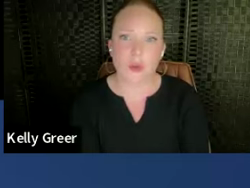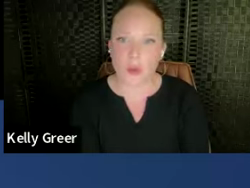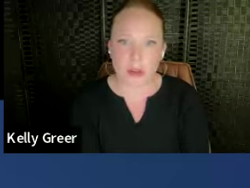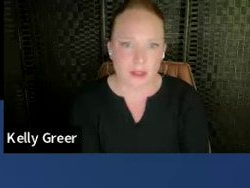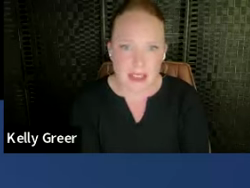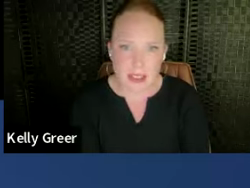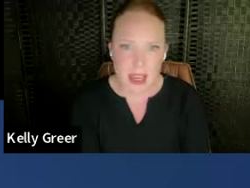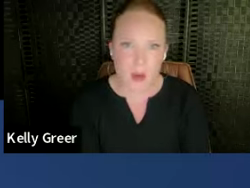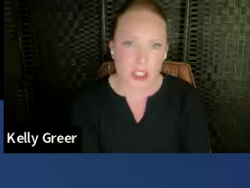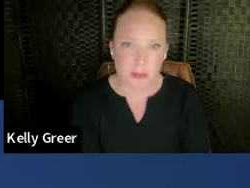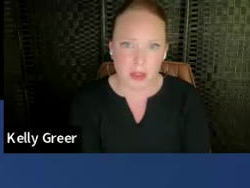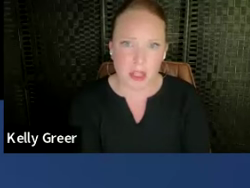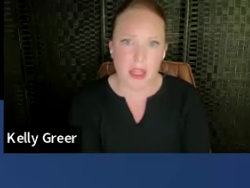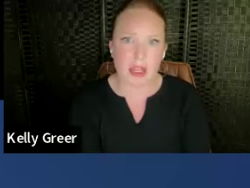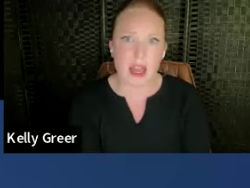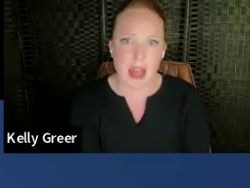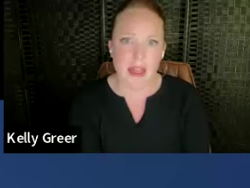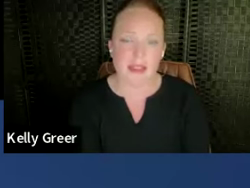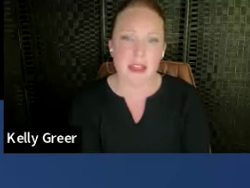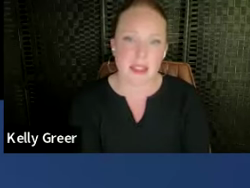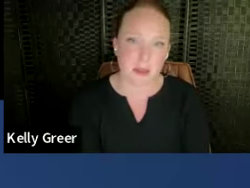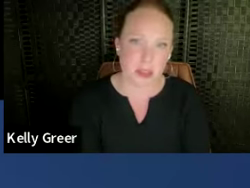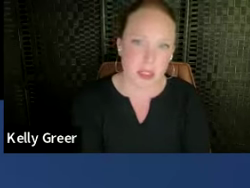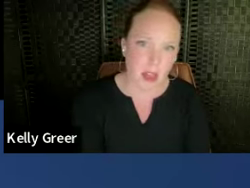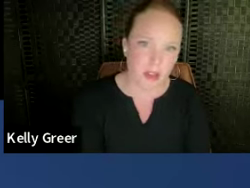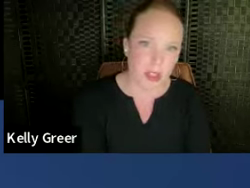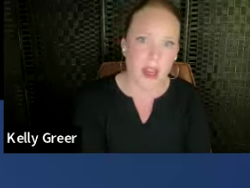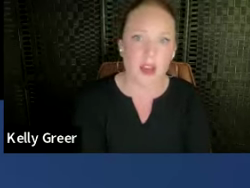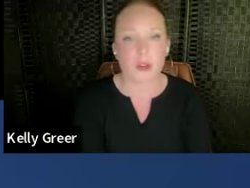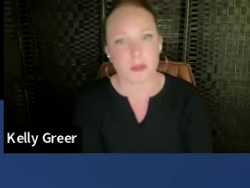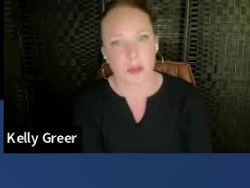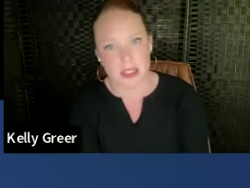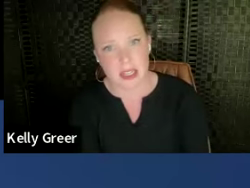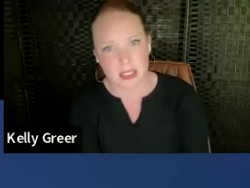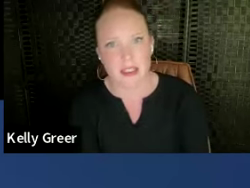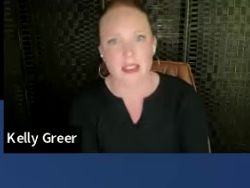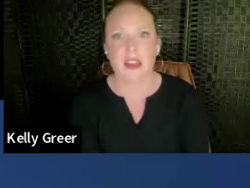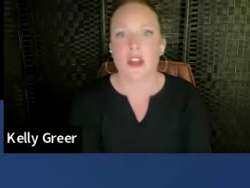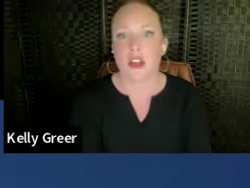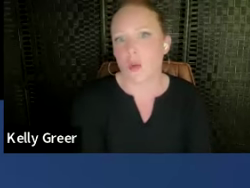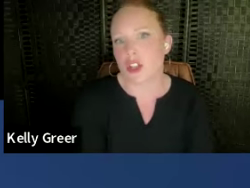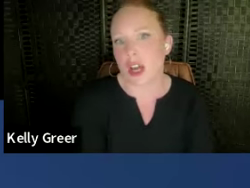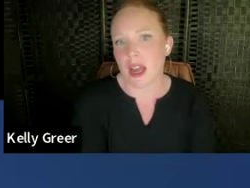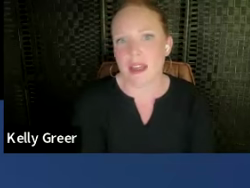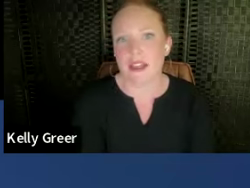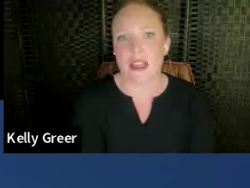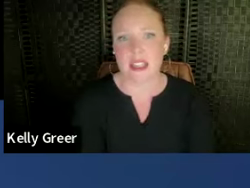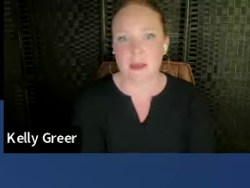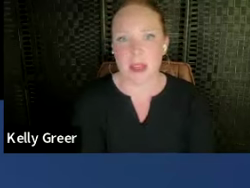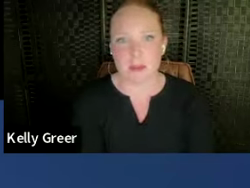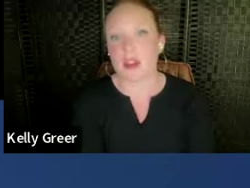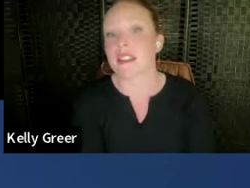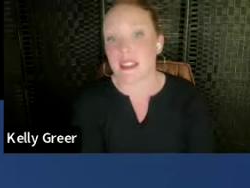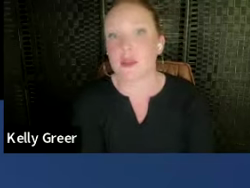to investigate which building has accessible technology and which building doesn't. You know, which kind